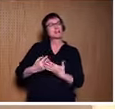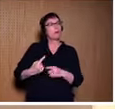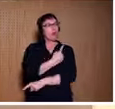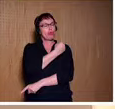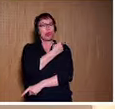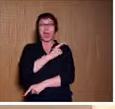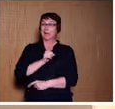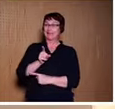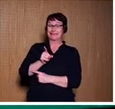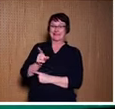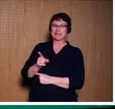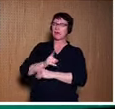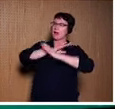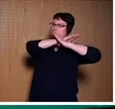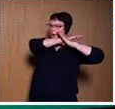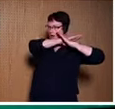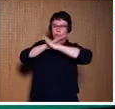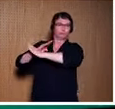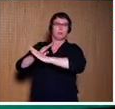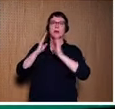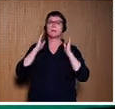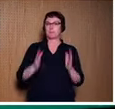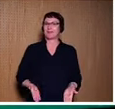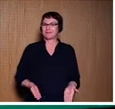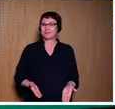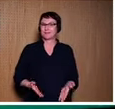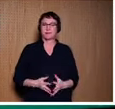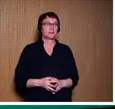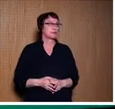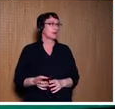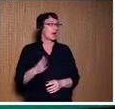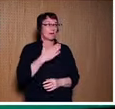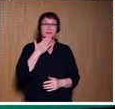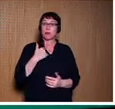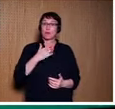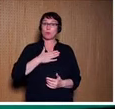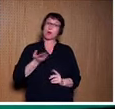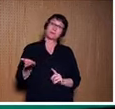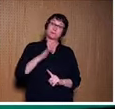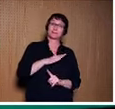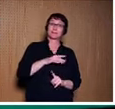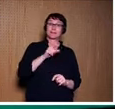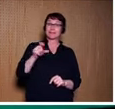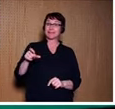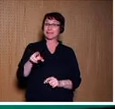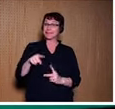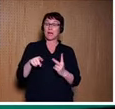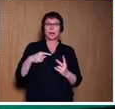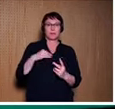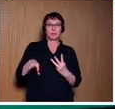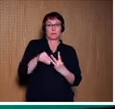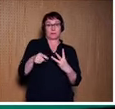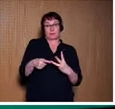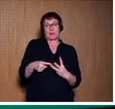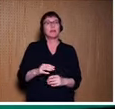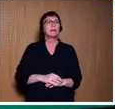Stephanie. Neil. Thank you very much. I'd like to build on the previous two speakers by saying that, first, I don't think it's a question